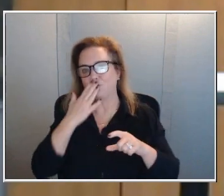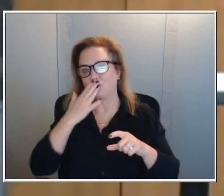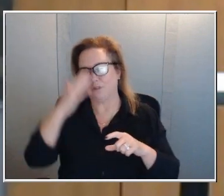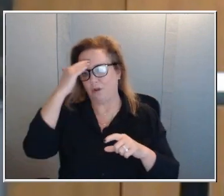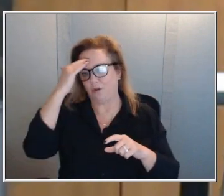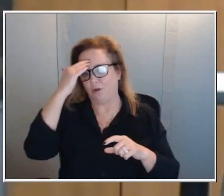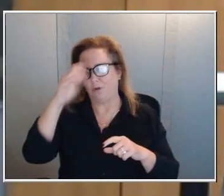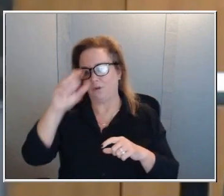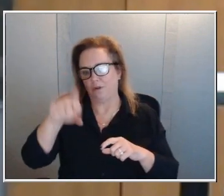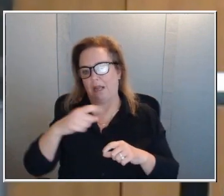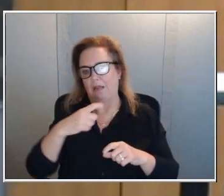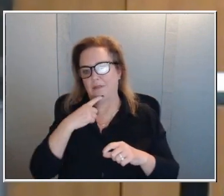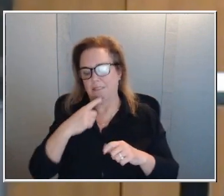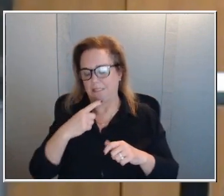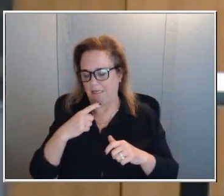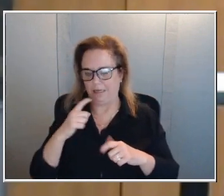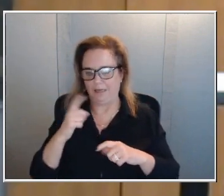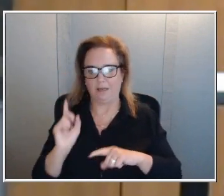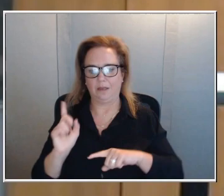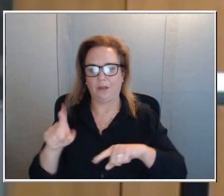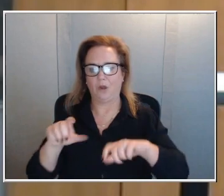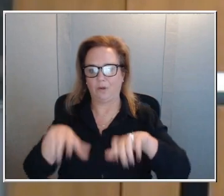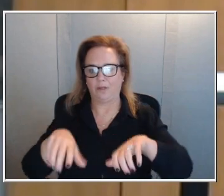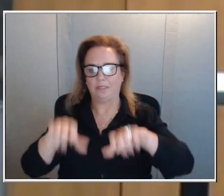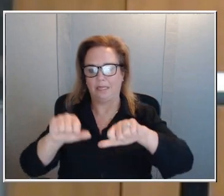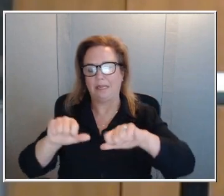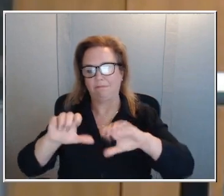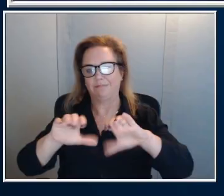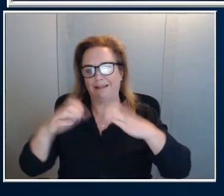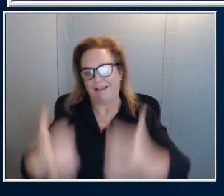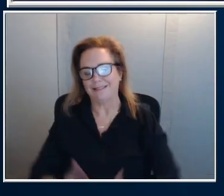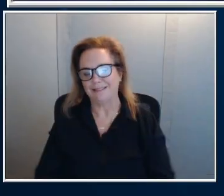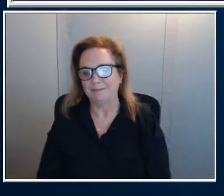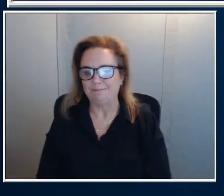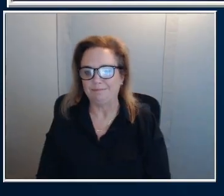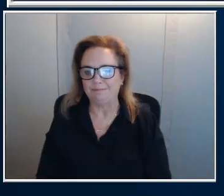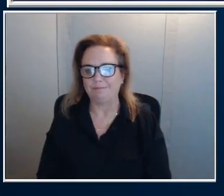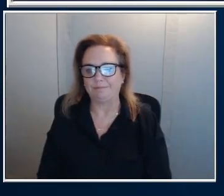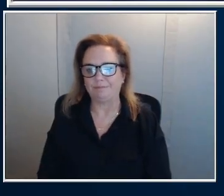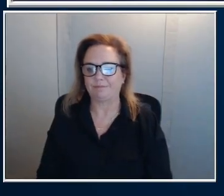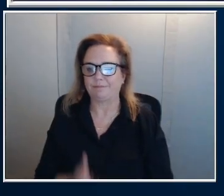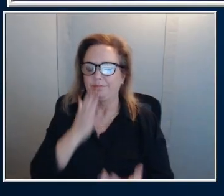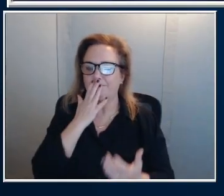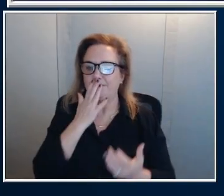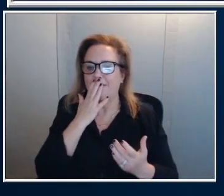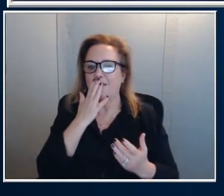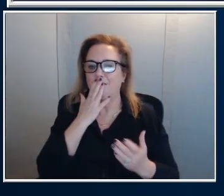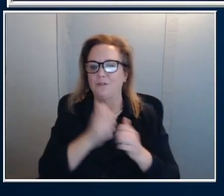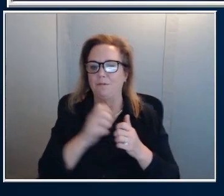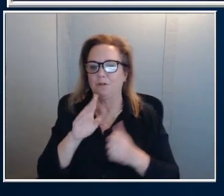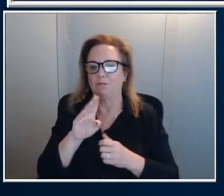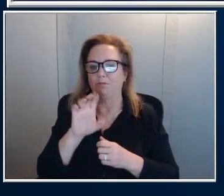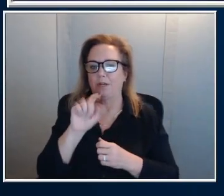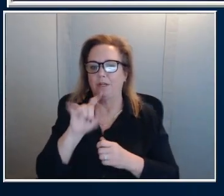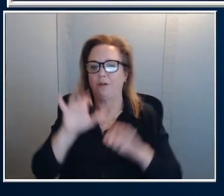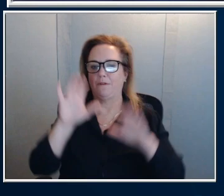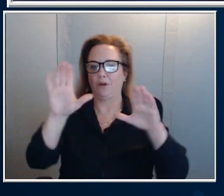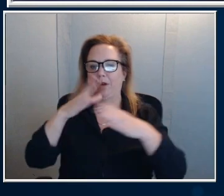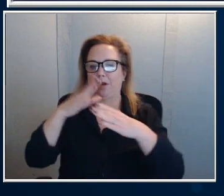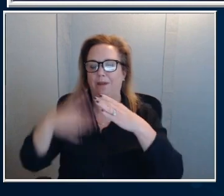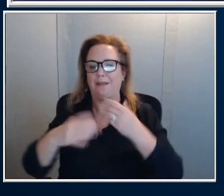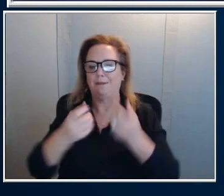I would say get out, get that knowledge. Brittany, thank you so much. Thank you. Have a great weekend. Yeah. Stay safe out